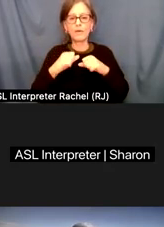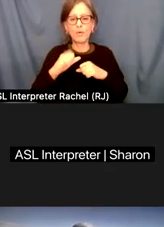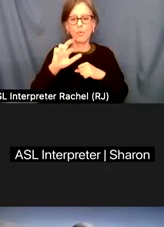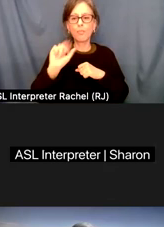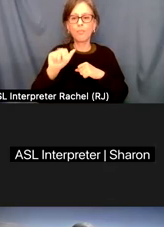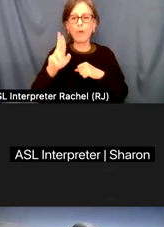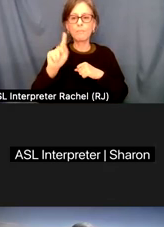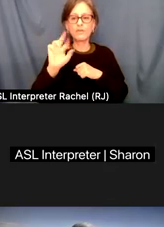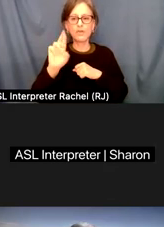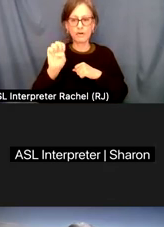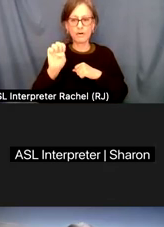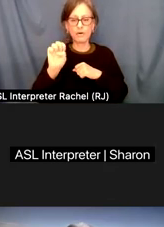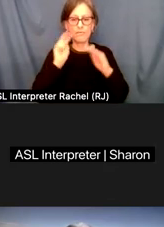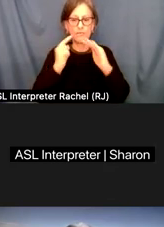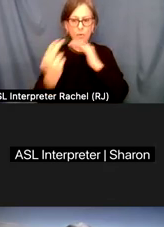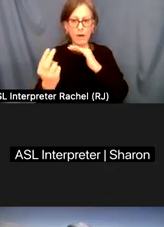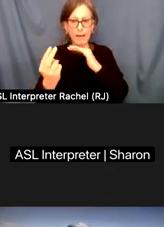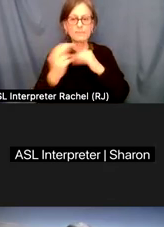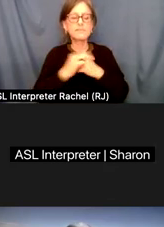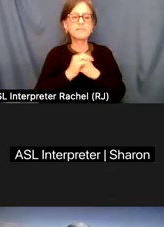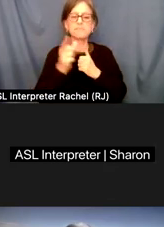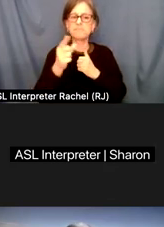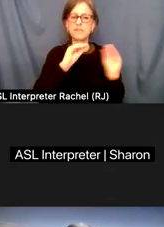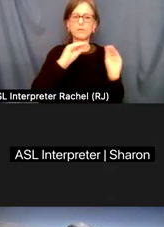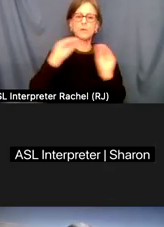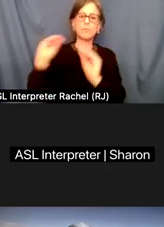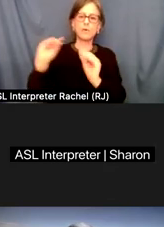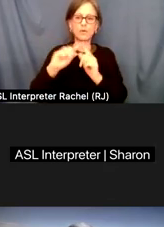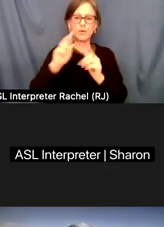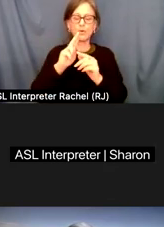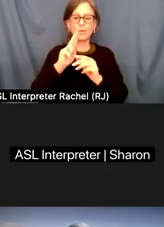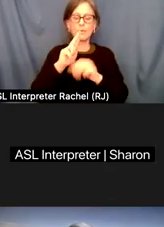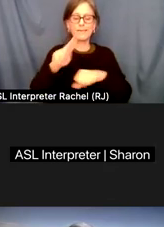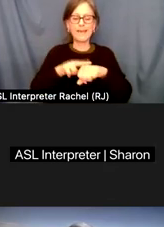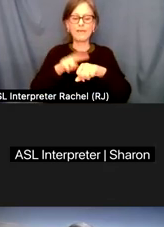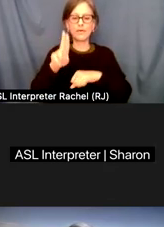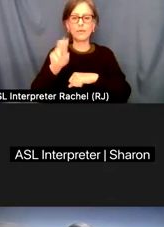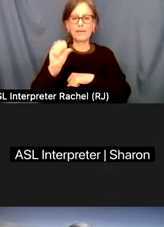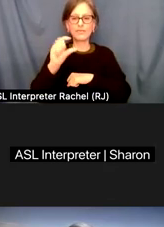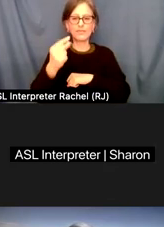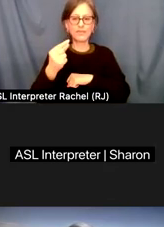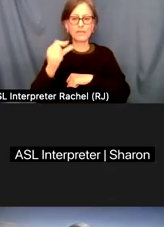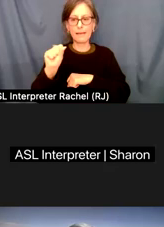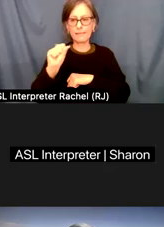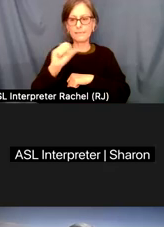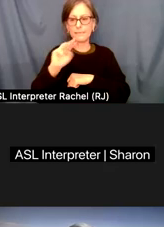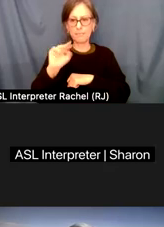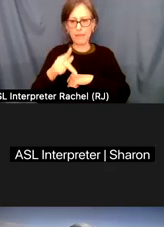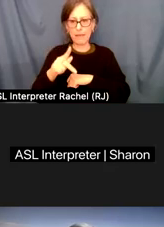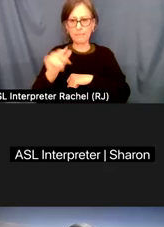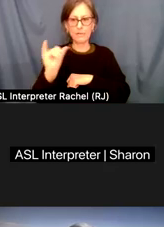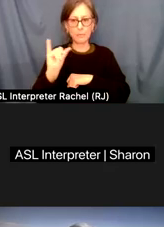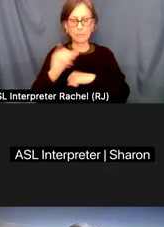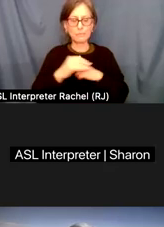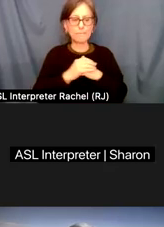is continually updated, and this goes into that national USGS map as well. And you can see the areas